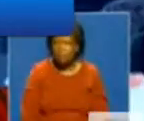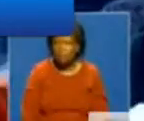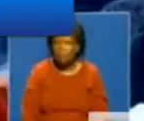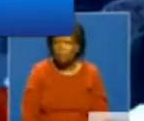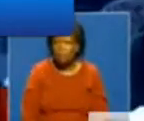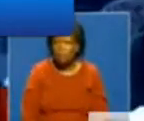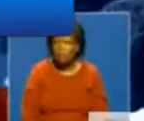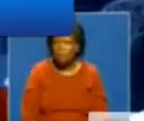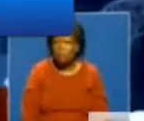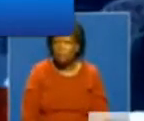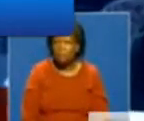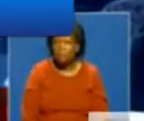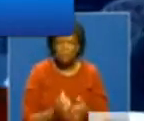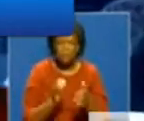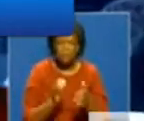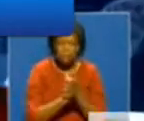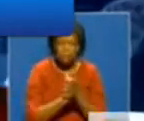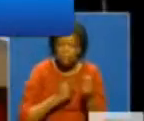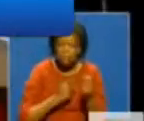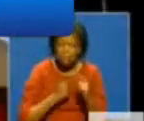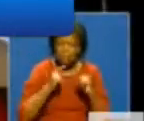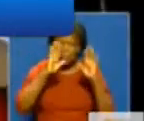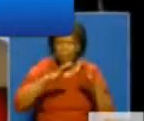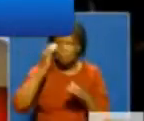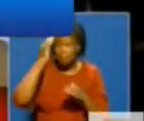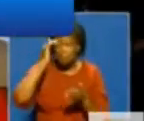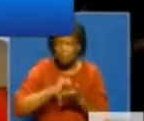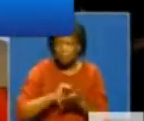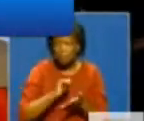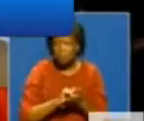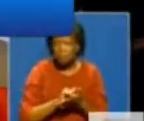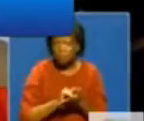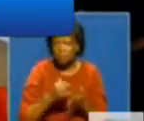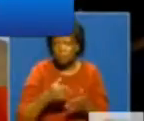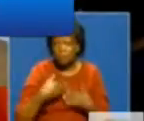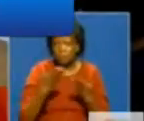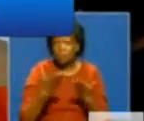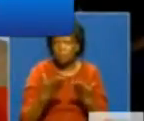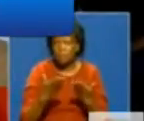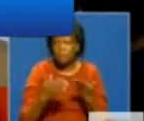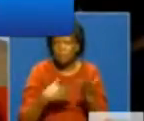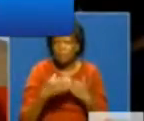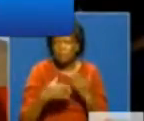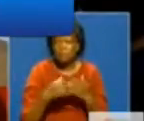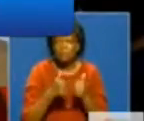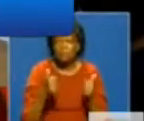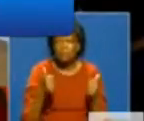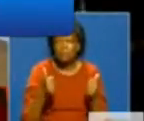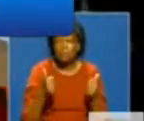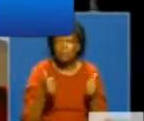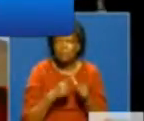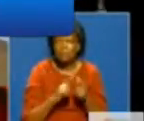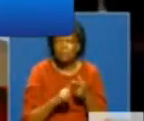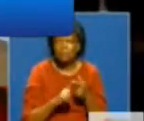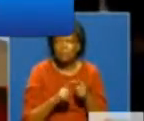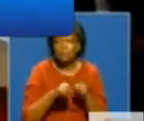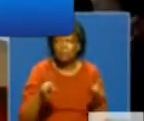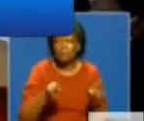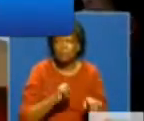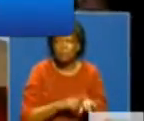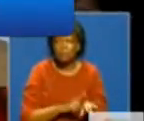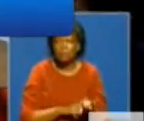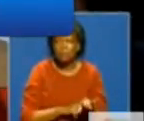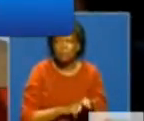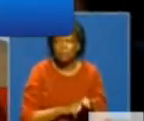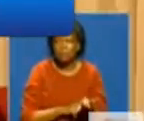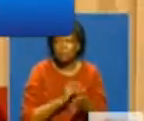Council, it's nice to greet us, but I think it's important to realize that your submissions are all in place, yes, and your time really